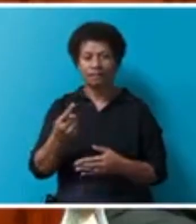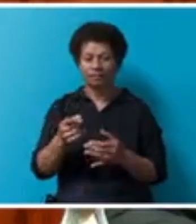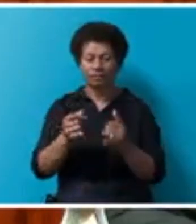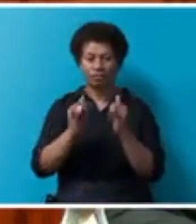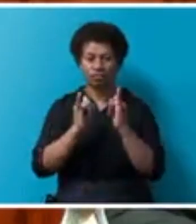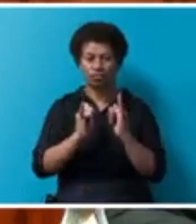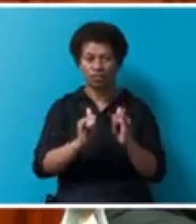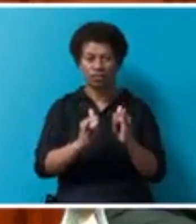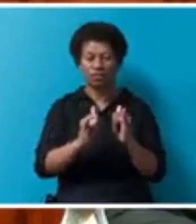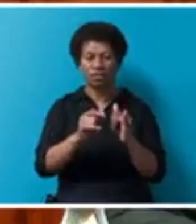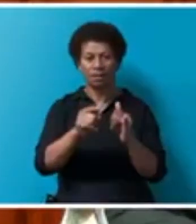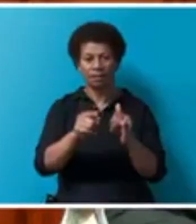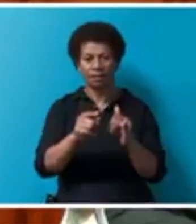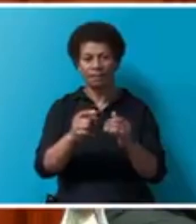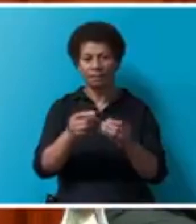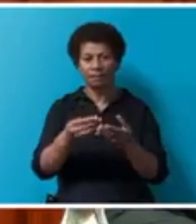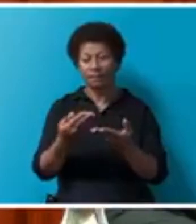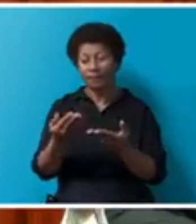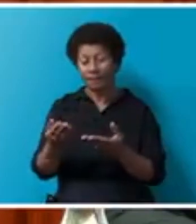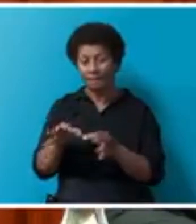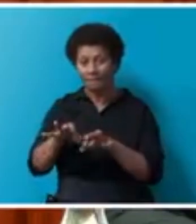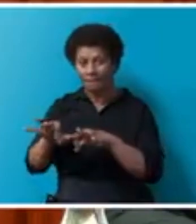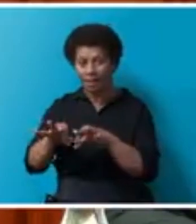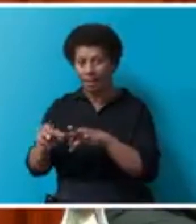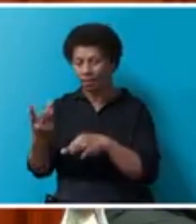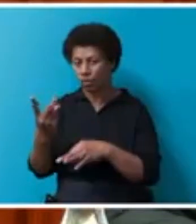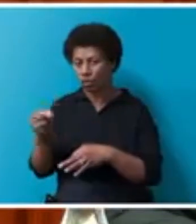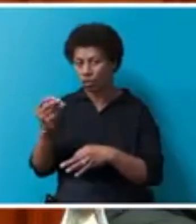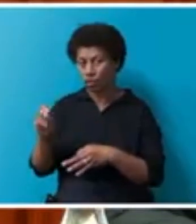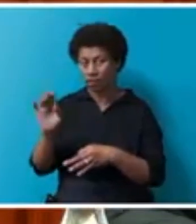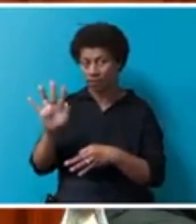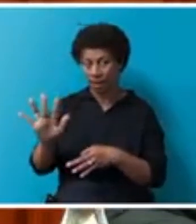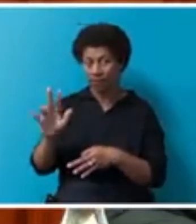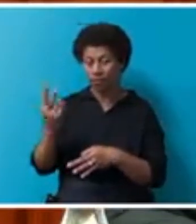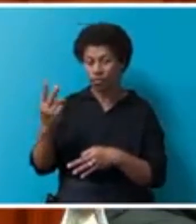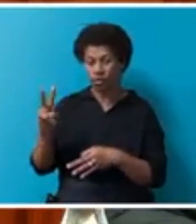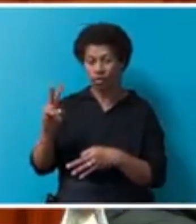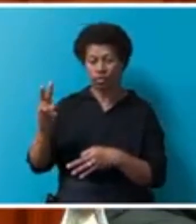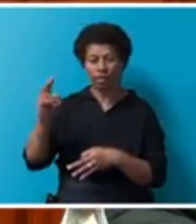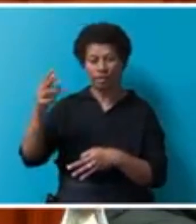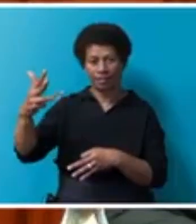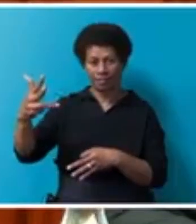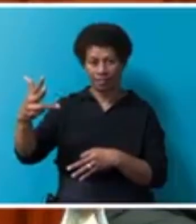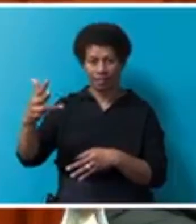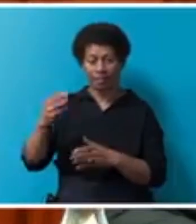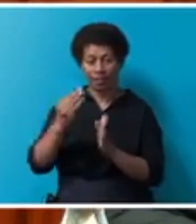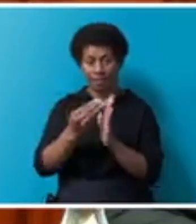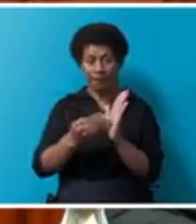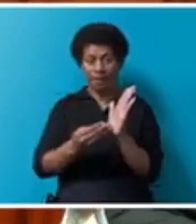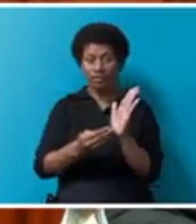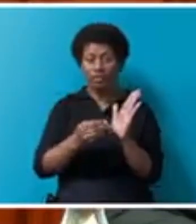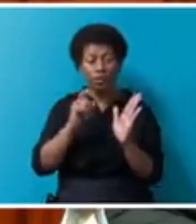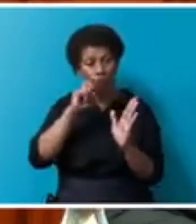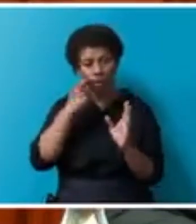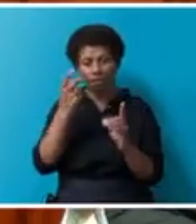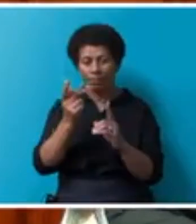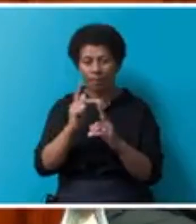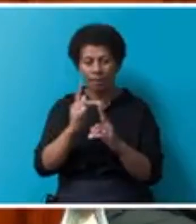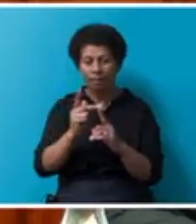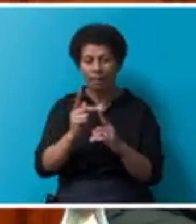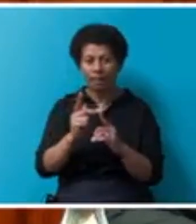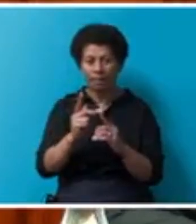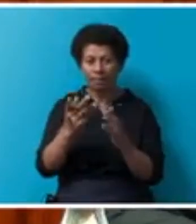in line with the Strategic Development Plan 2025 to 2029. In this budget, the ministry will prioritize modernizing